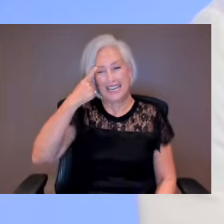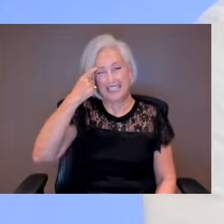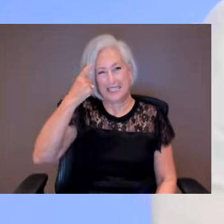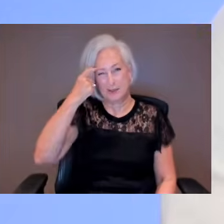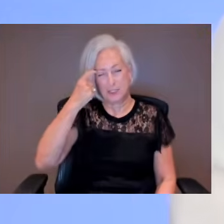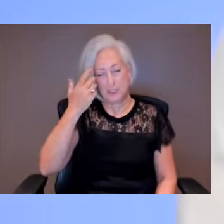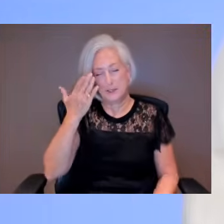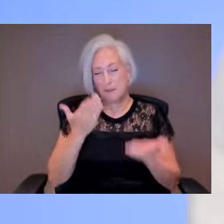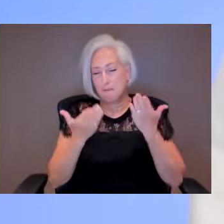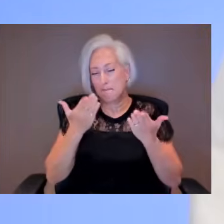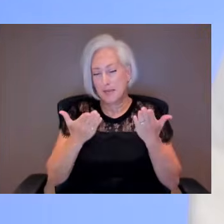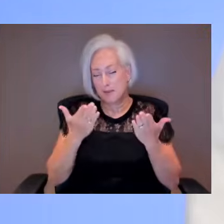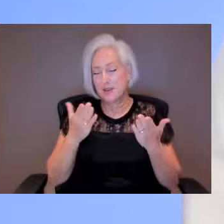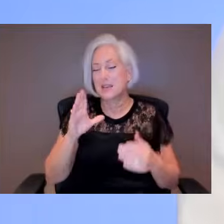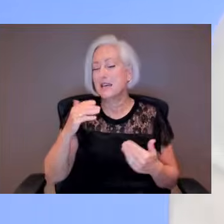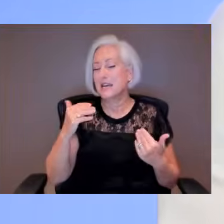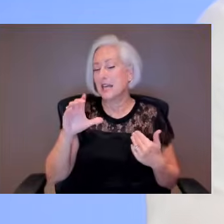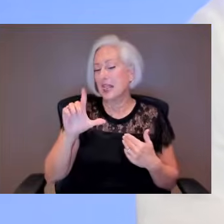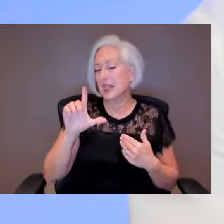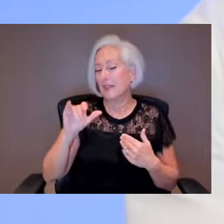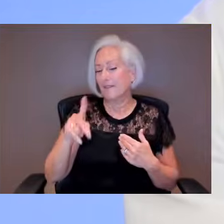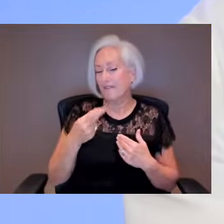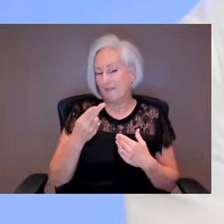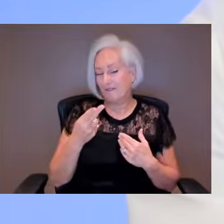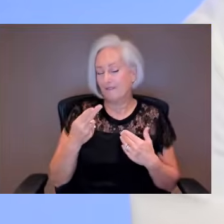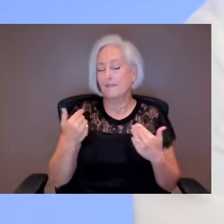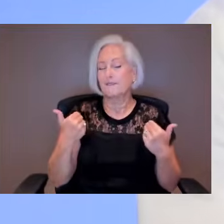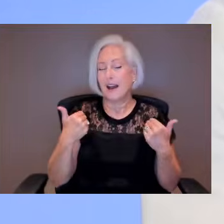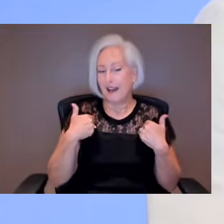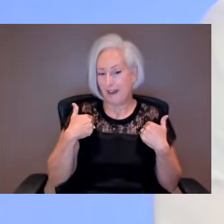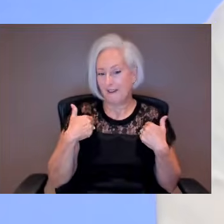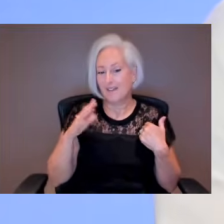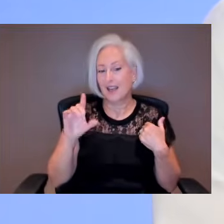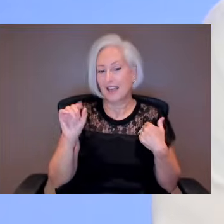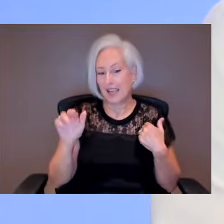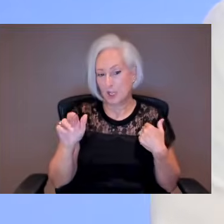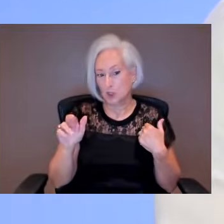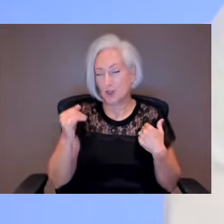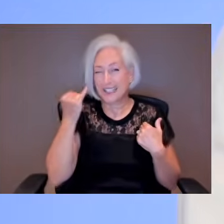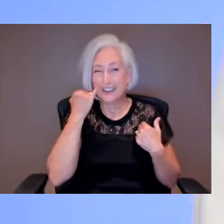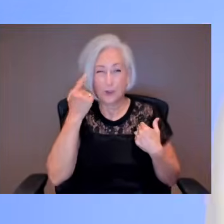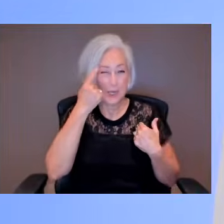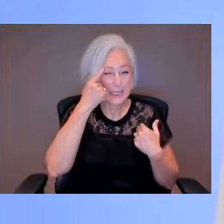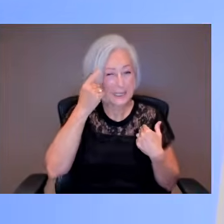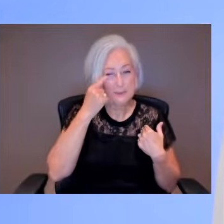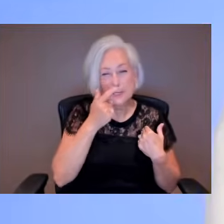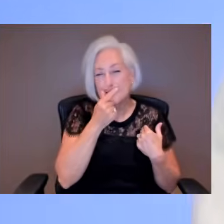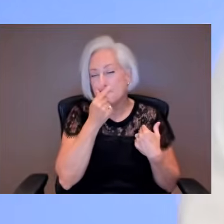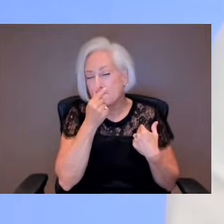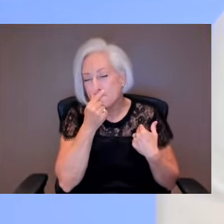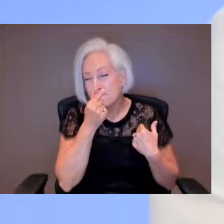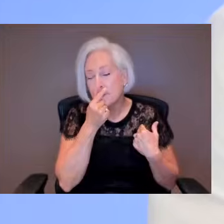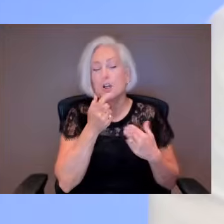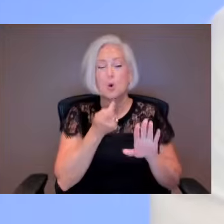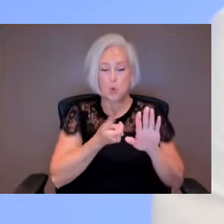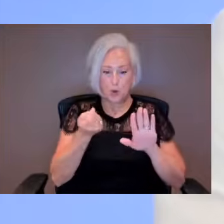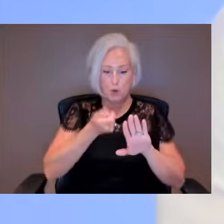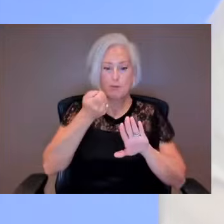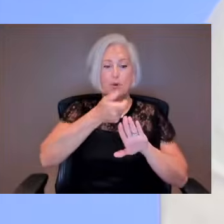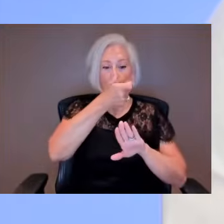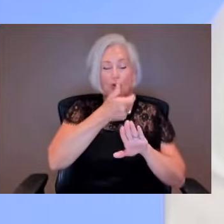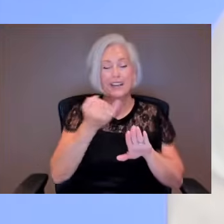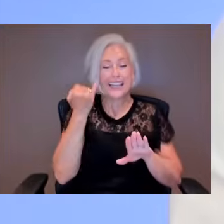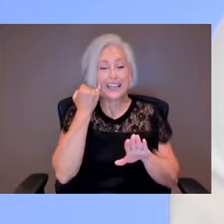we do remove the lymph nodes. Oftentimes, if there is no suspicion, we don't remove the lymph nodes. There